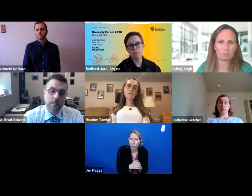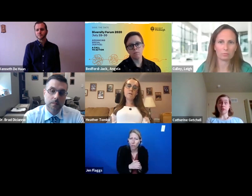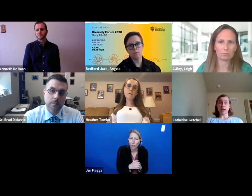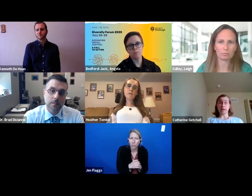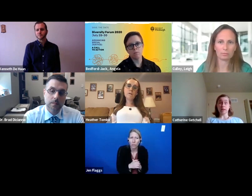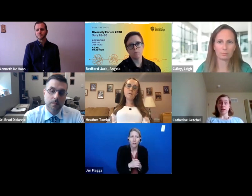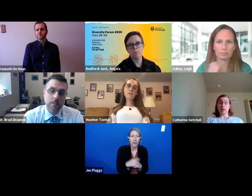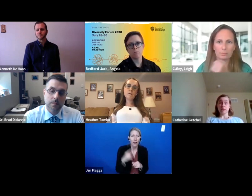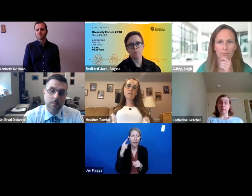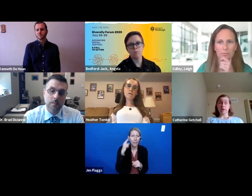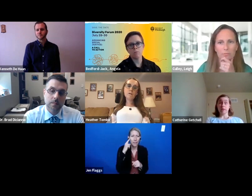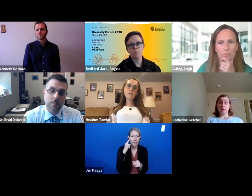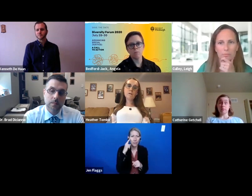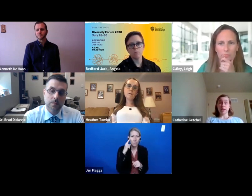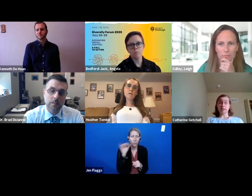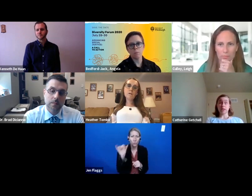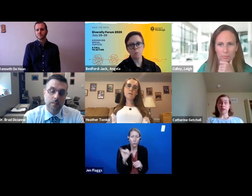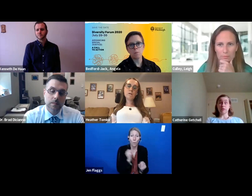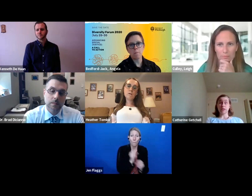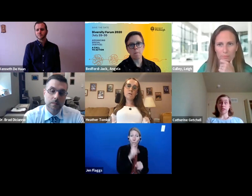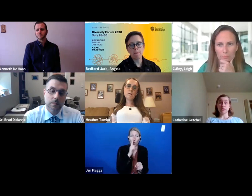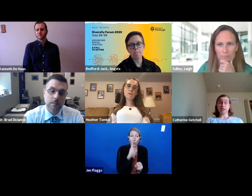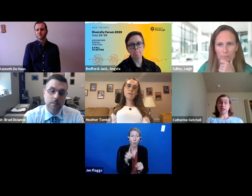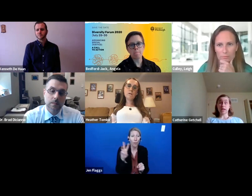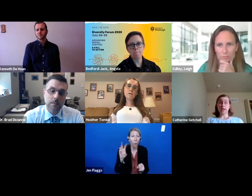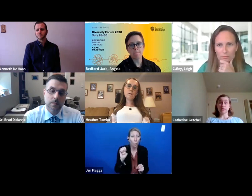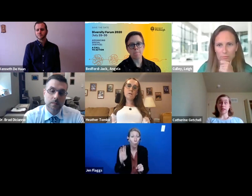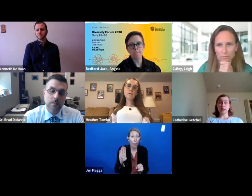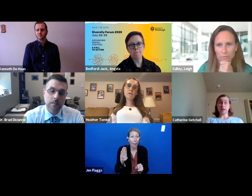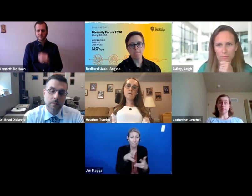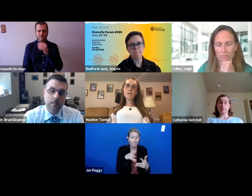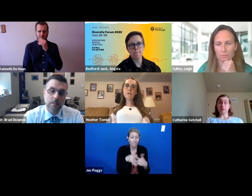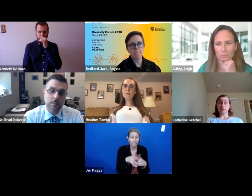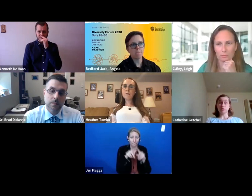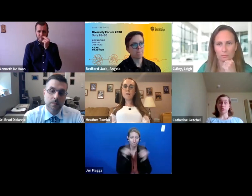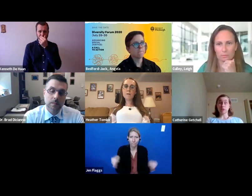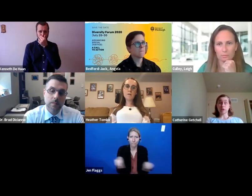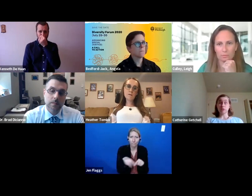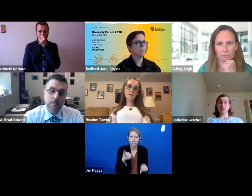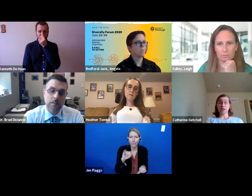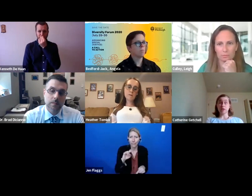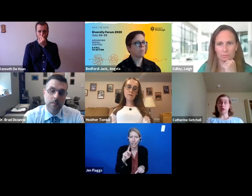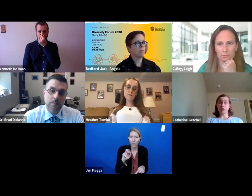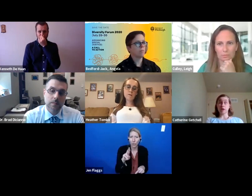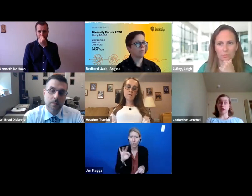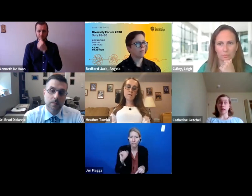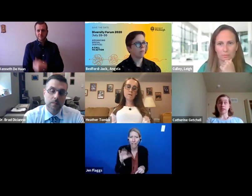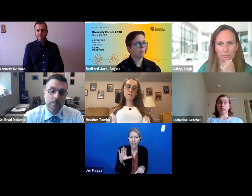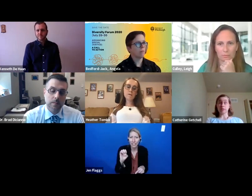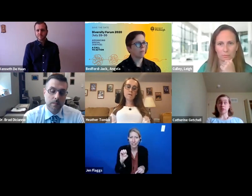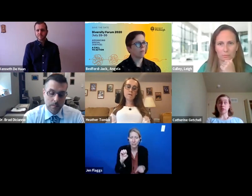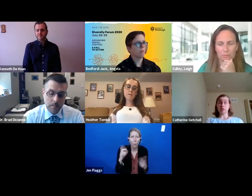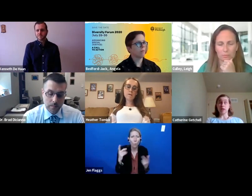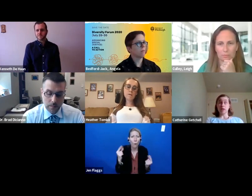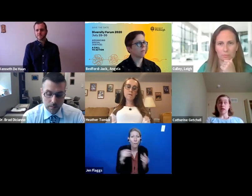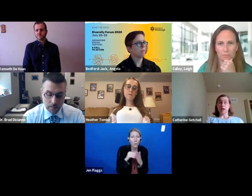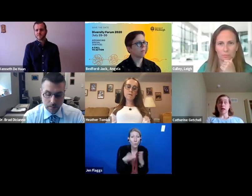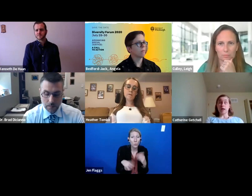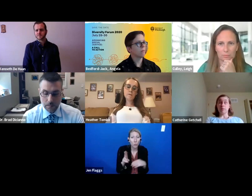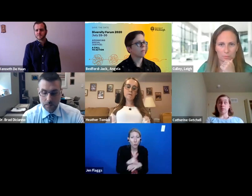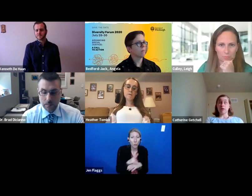making sure that the web-based interfaces that students are using are